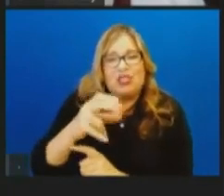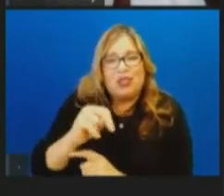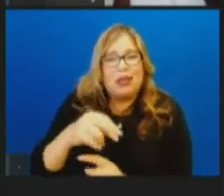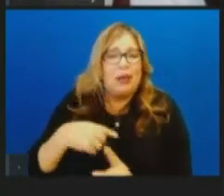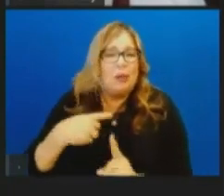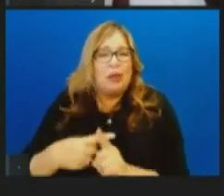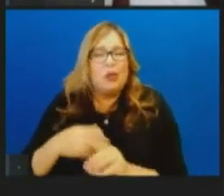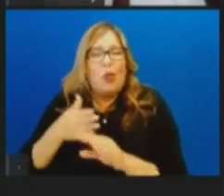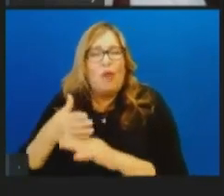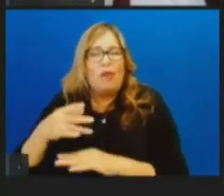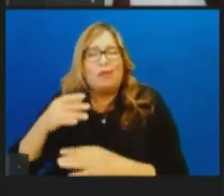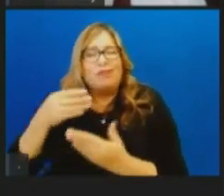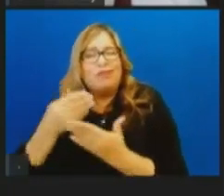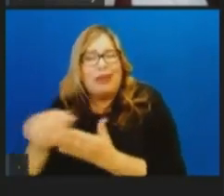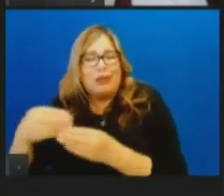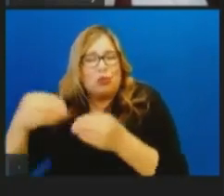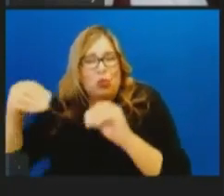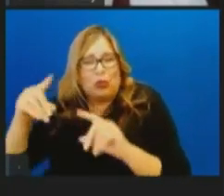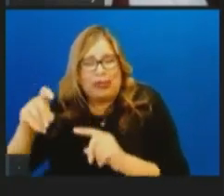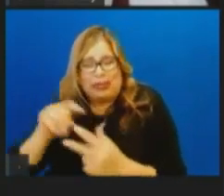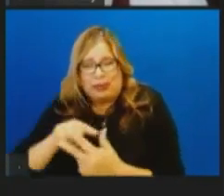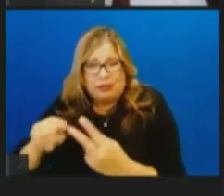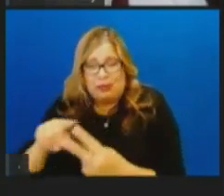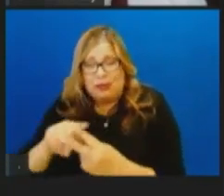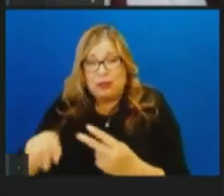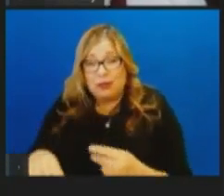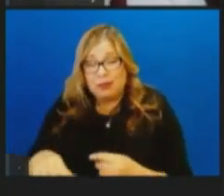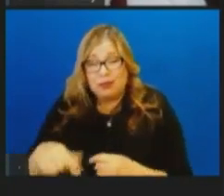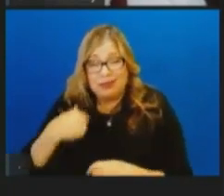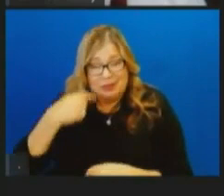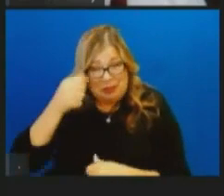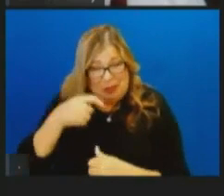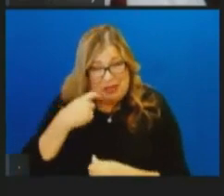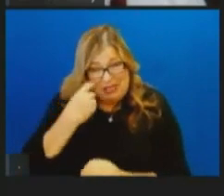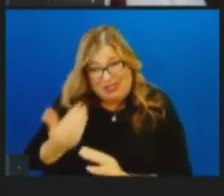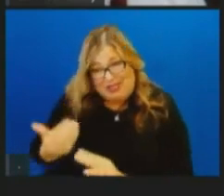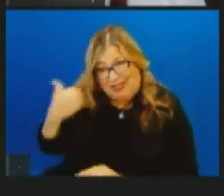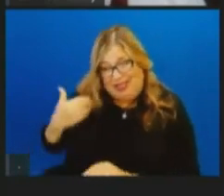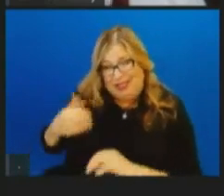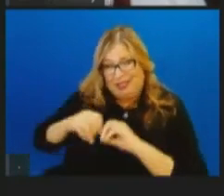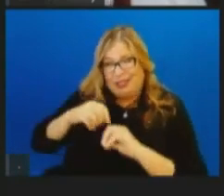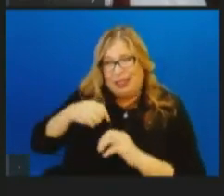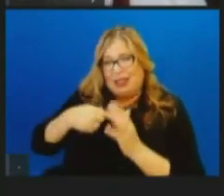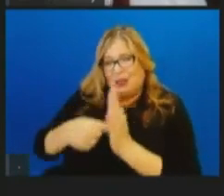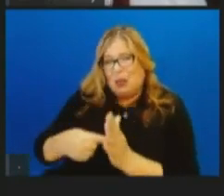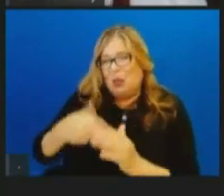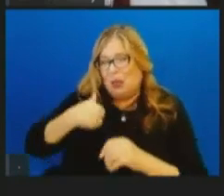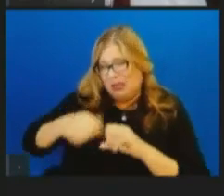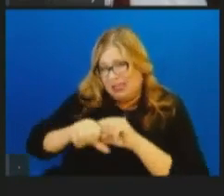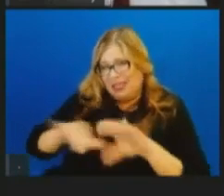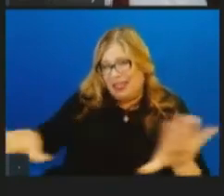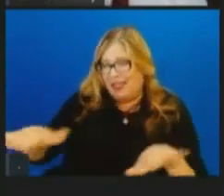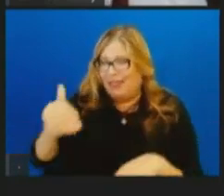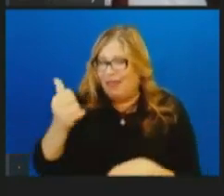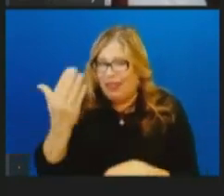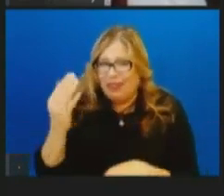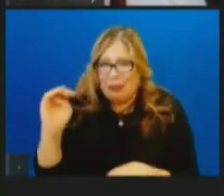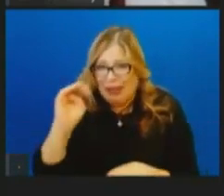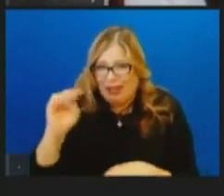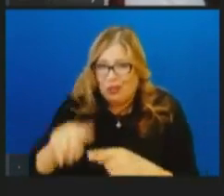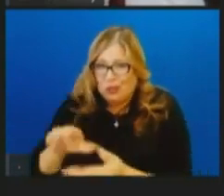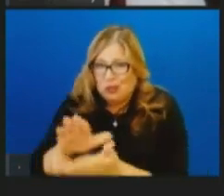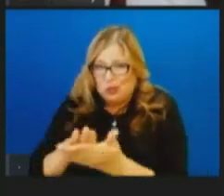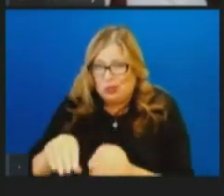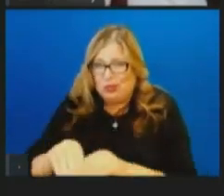many weeks. I think a real deep commitment that not only is California one of the only states that can do what we've done, but that